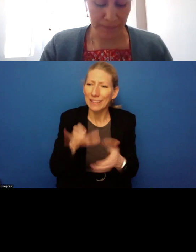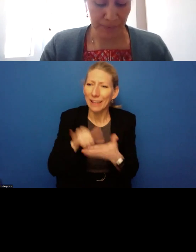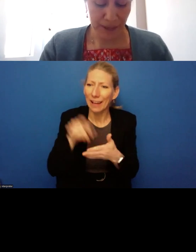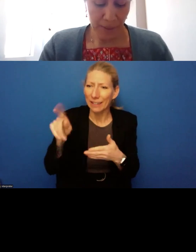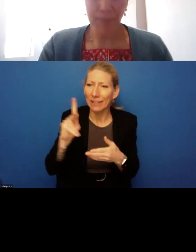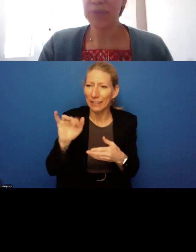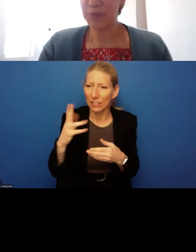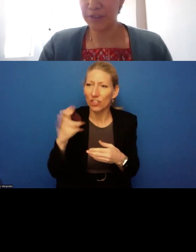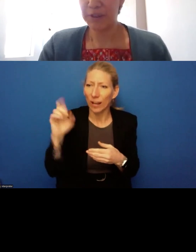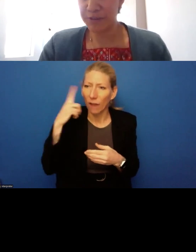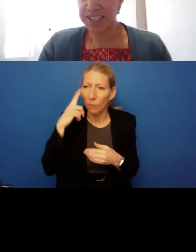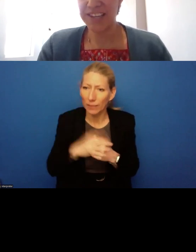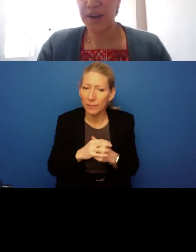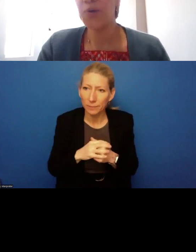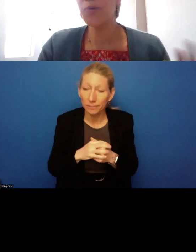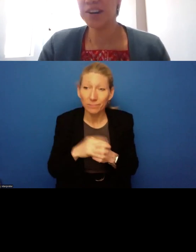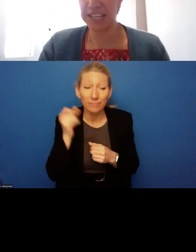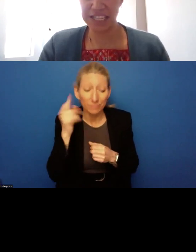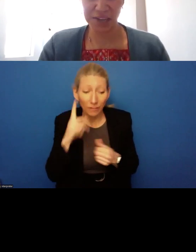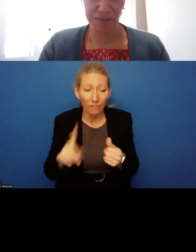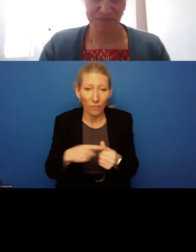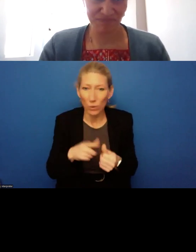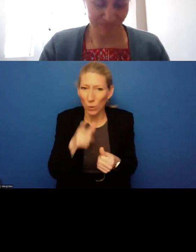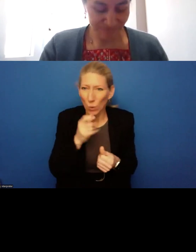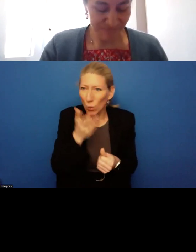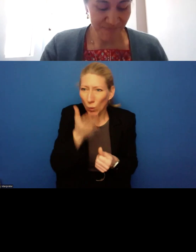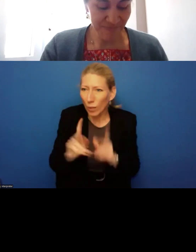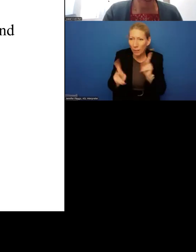government. But first, who were the K'iche?